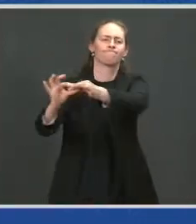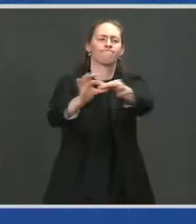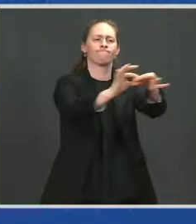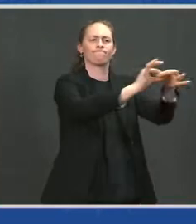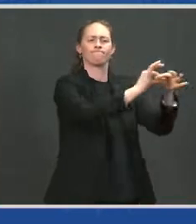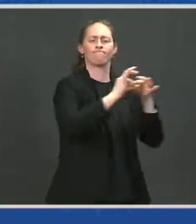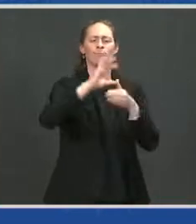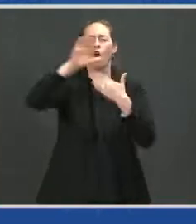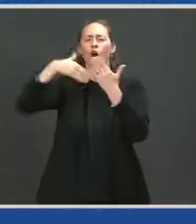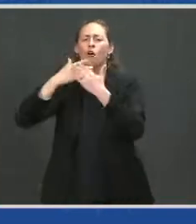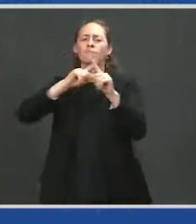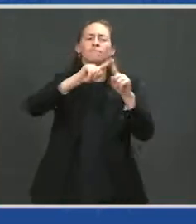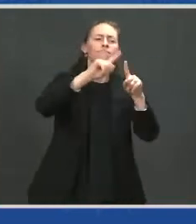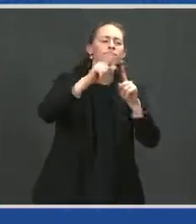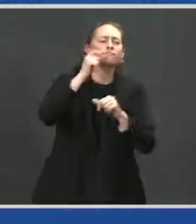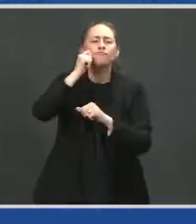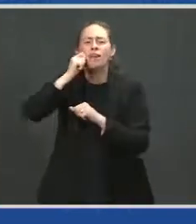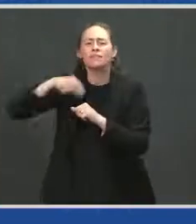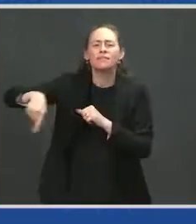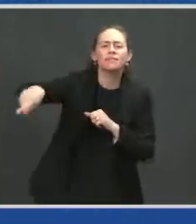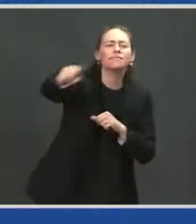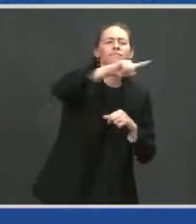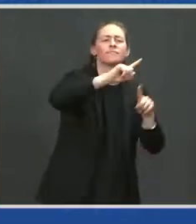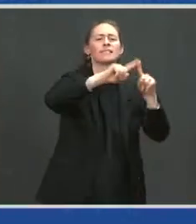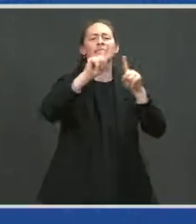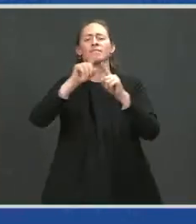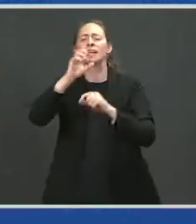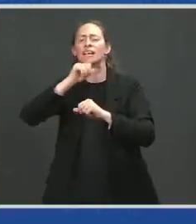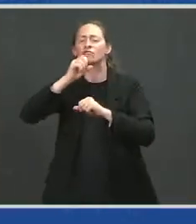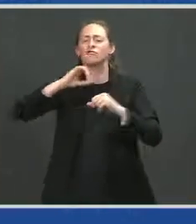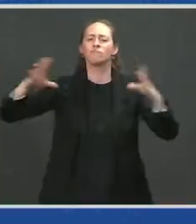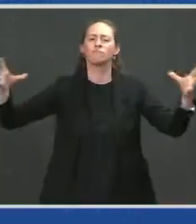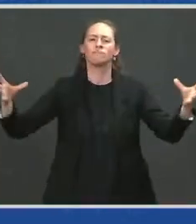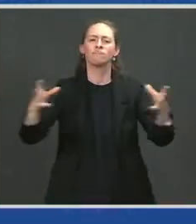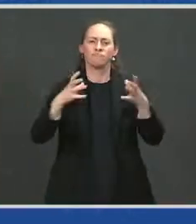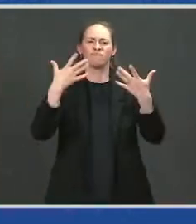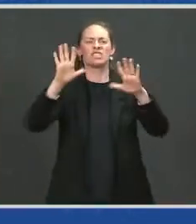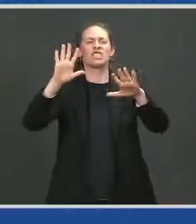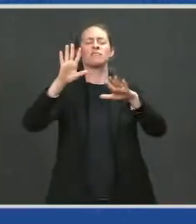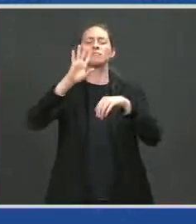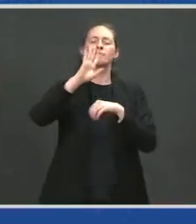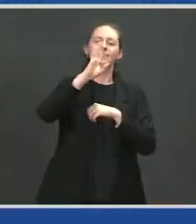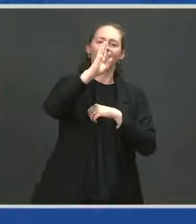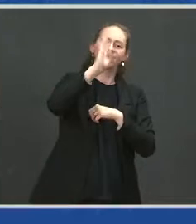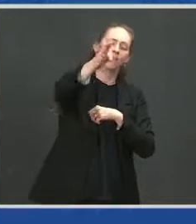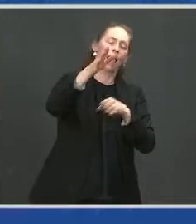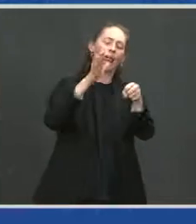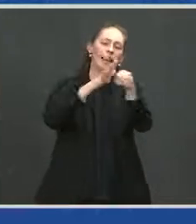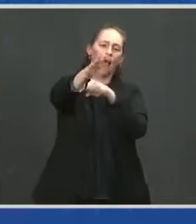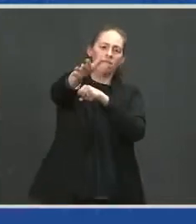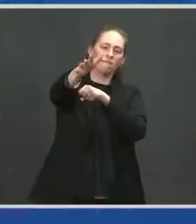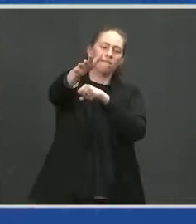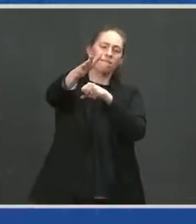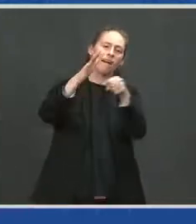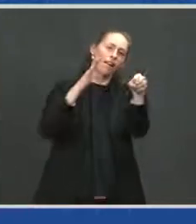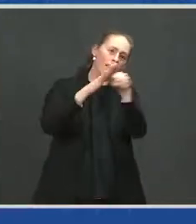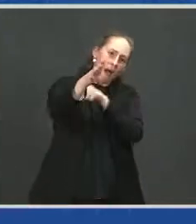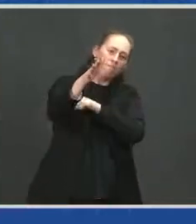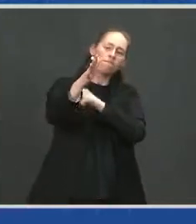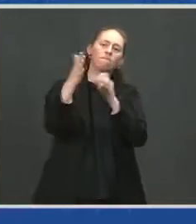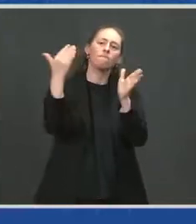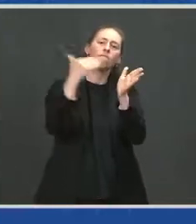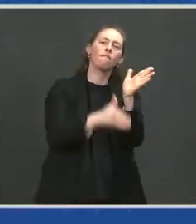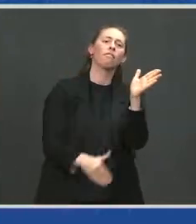and with purpose to say enough, enough, enough of this senseless